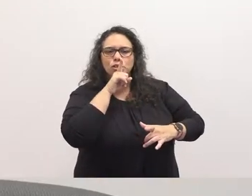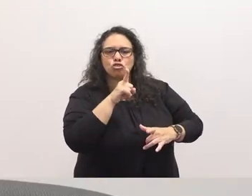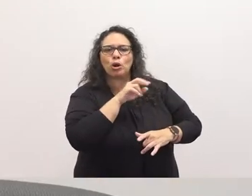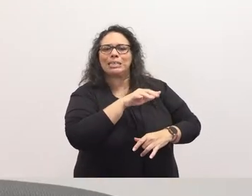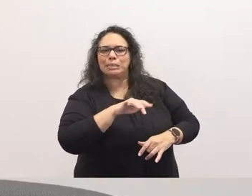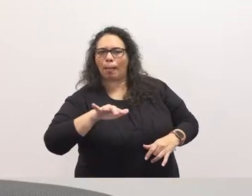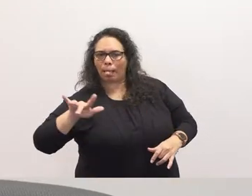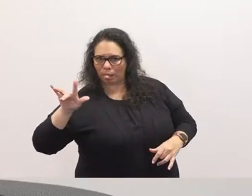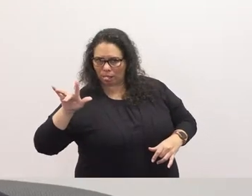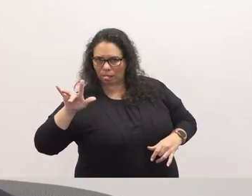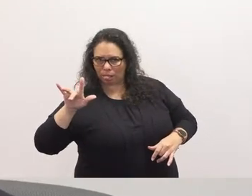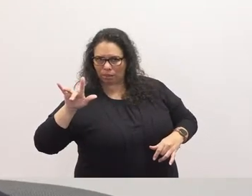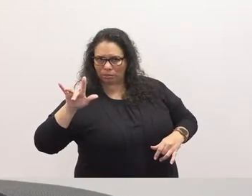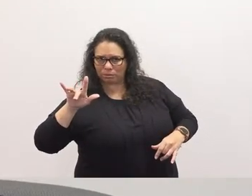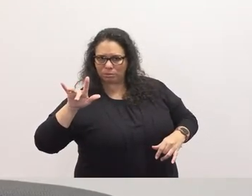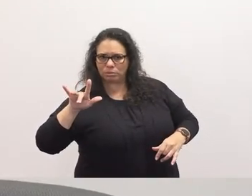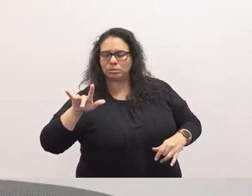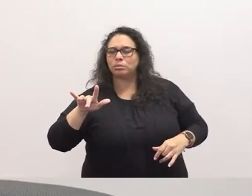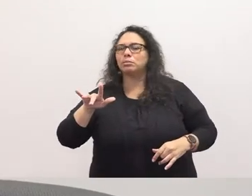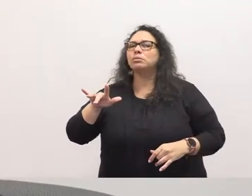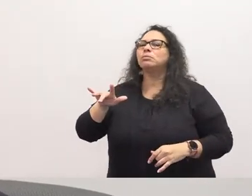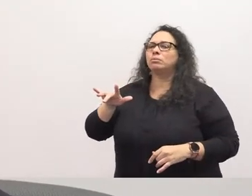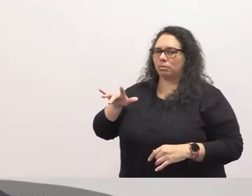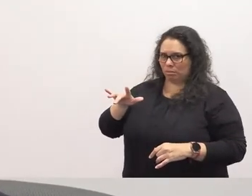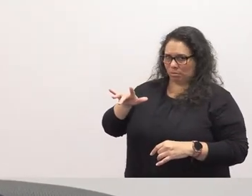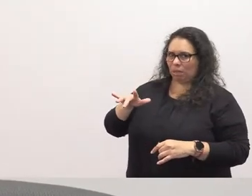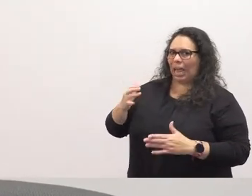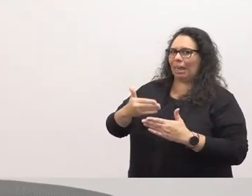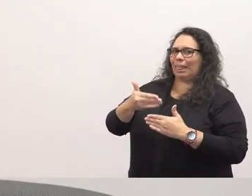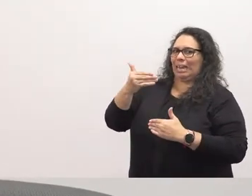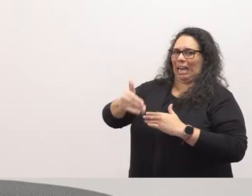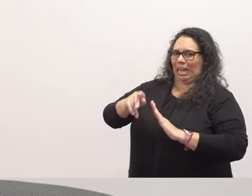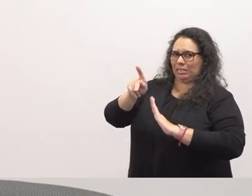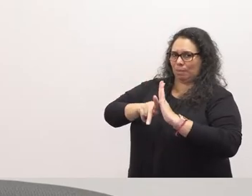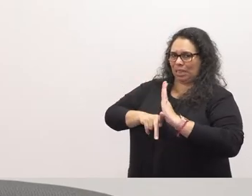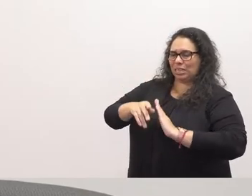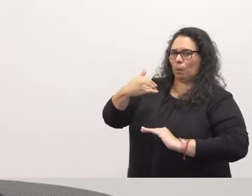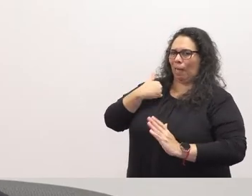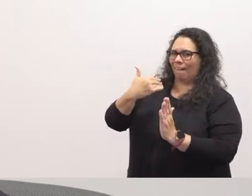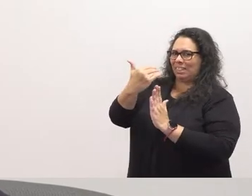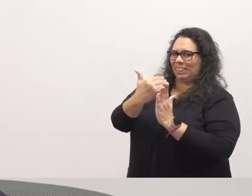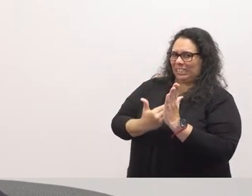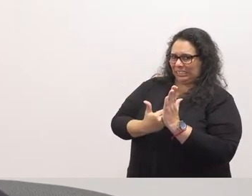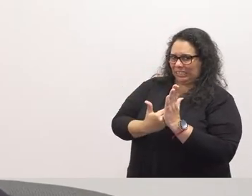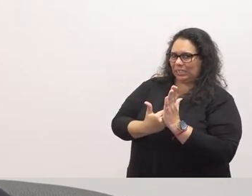those out. And then in the next policy we have listed,